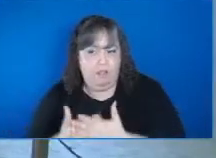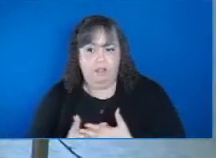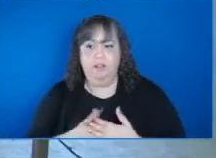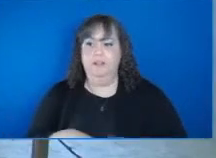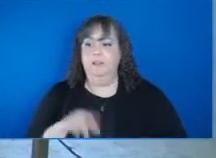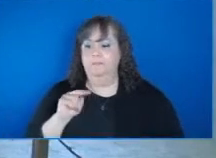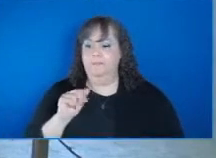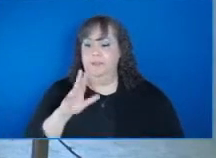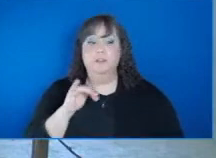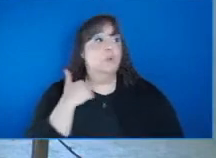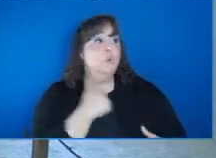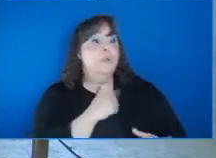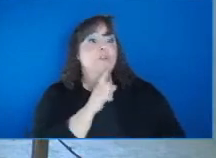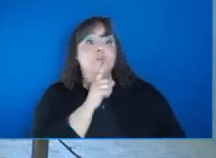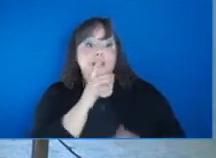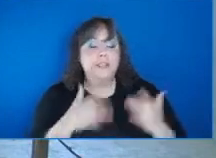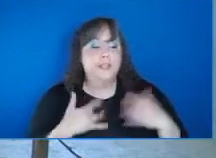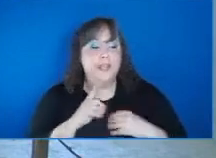too.